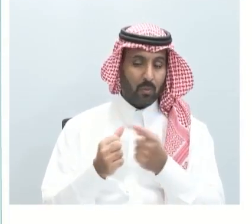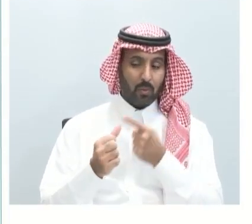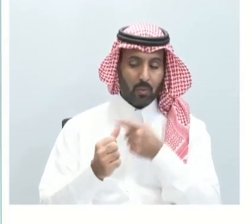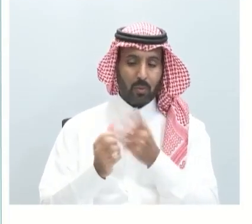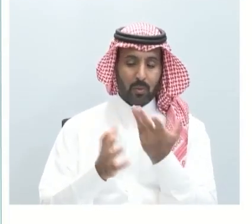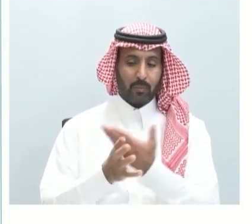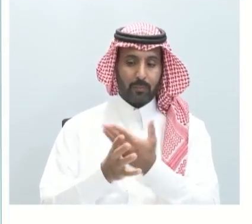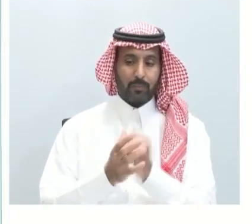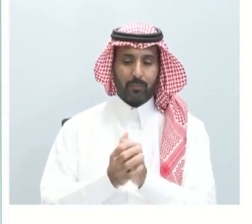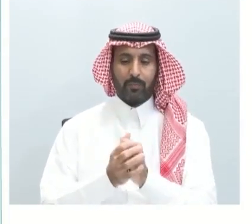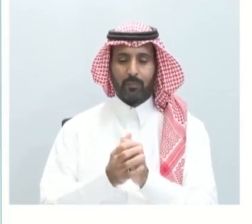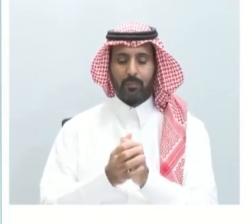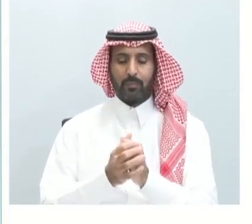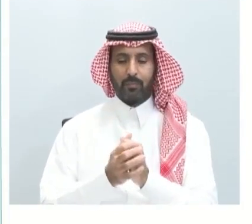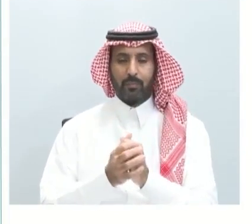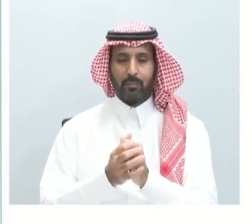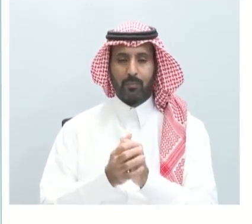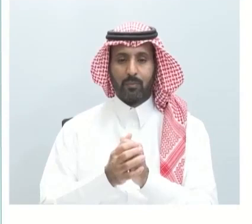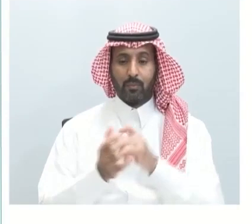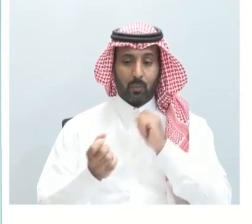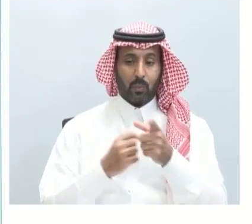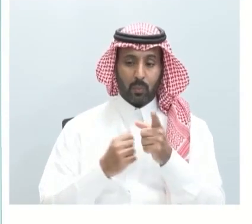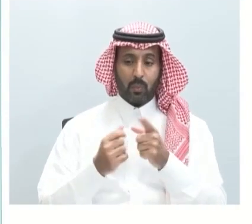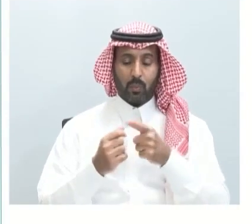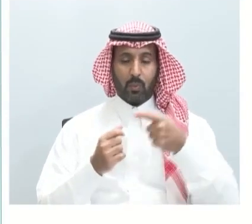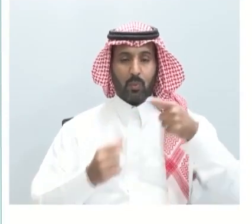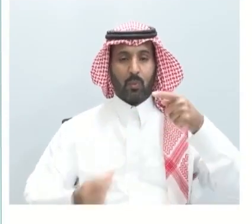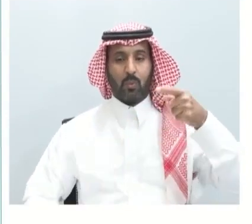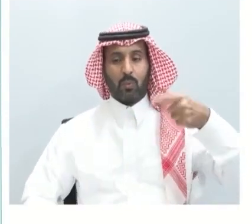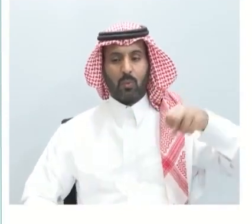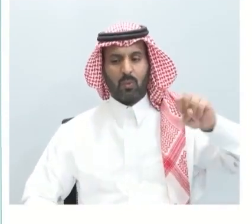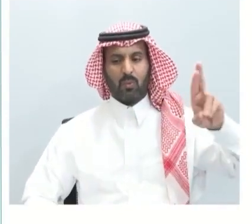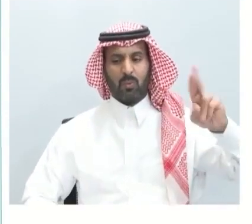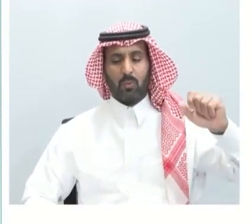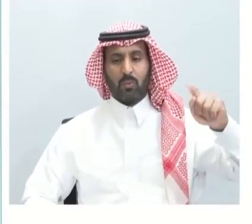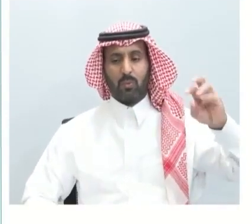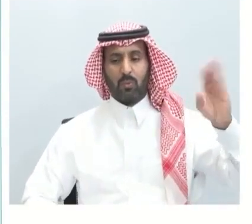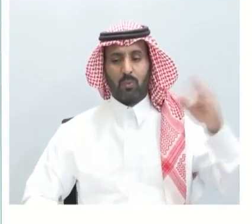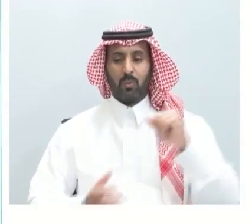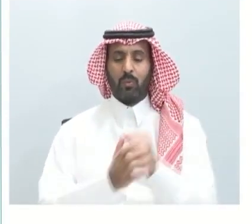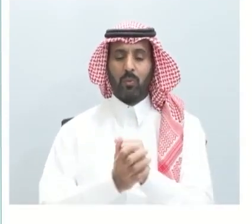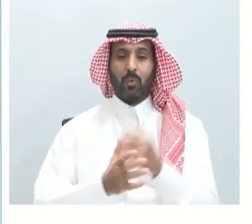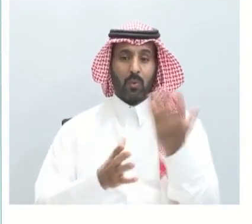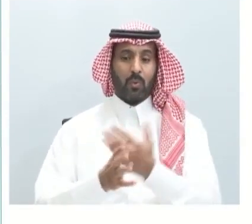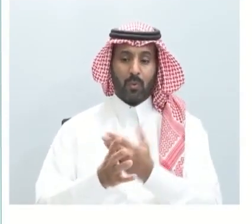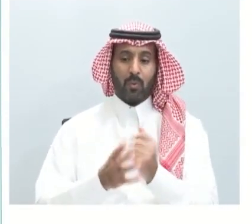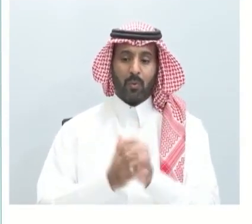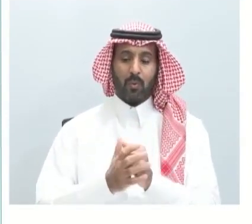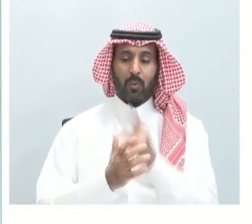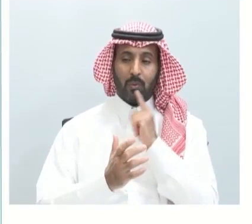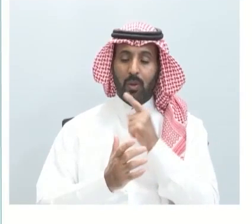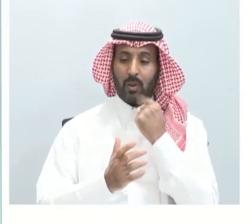difficult to understand? Use quickly with too or enough. So, because